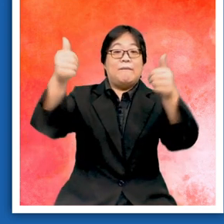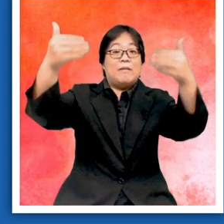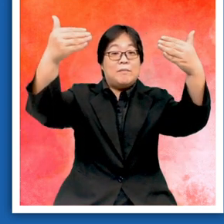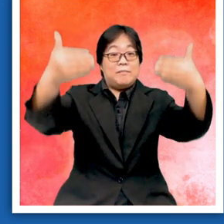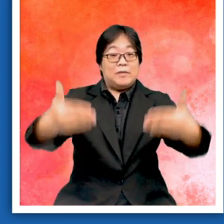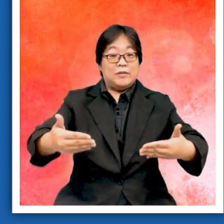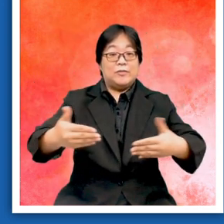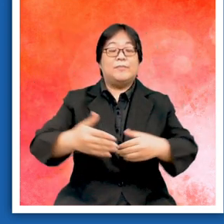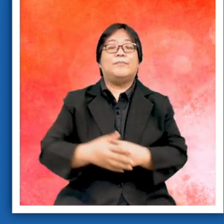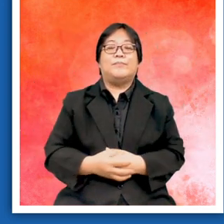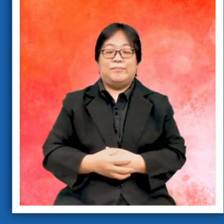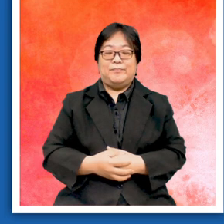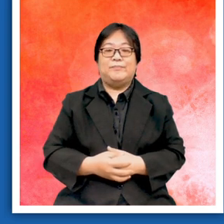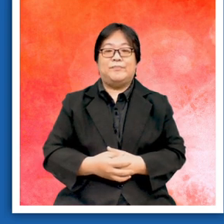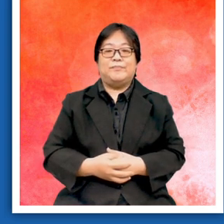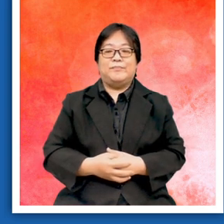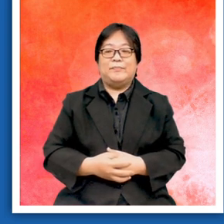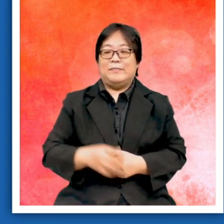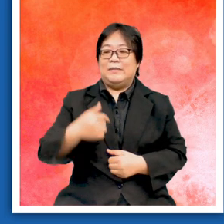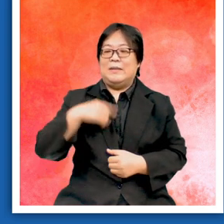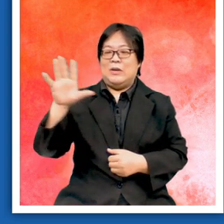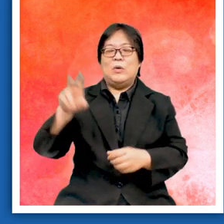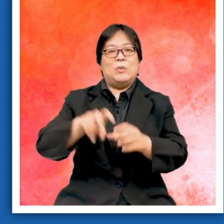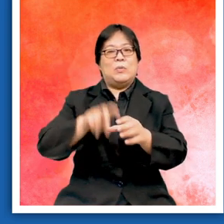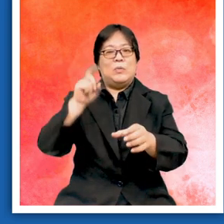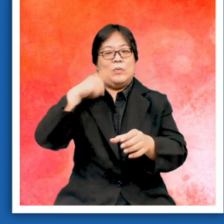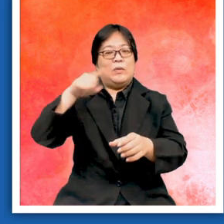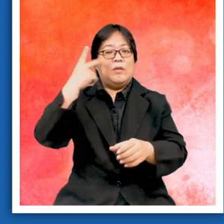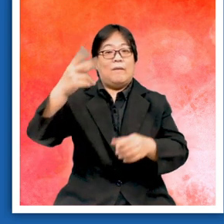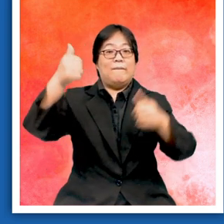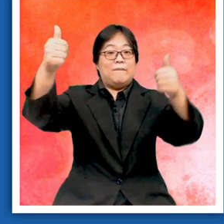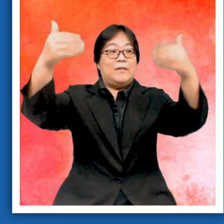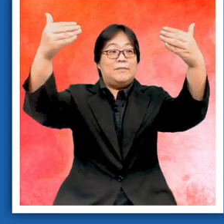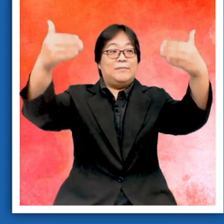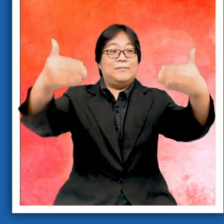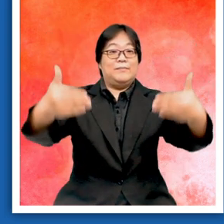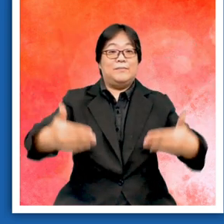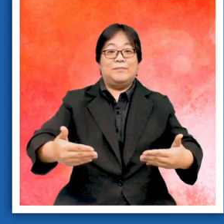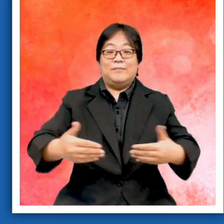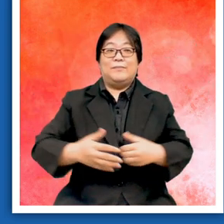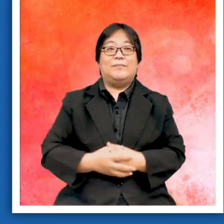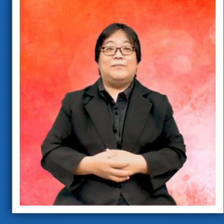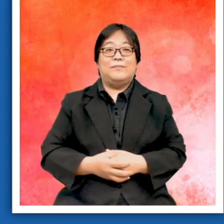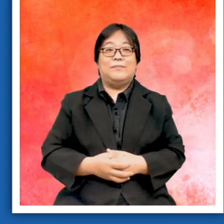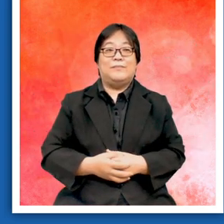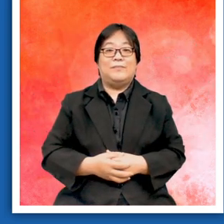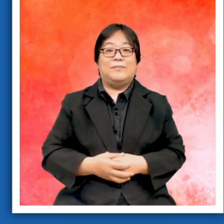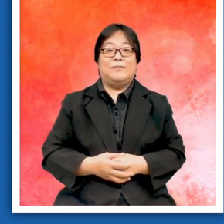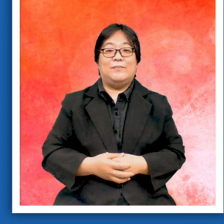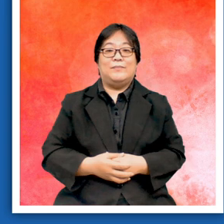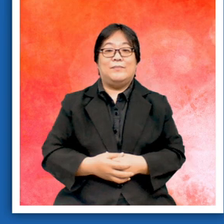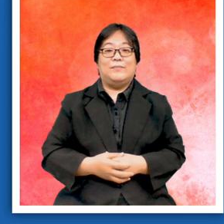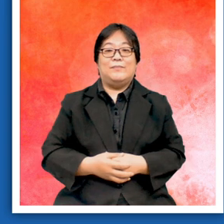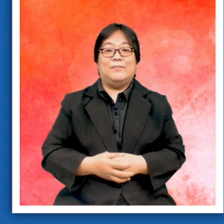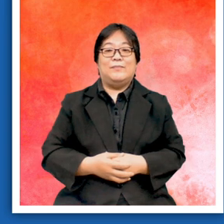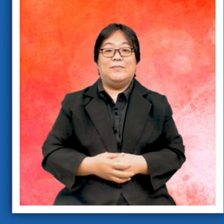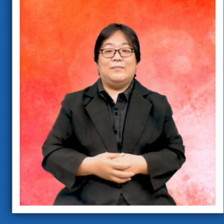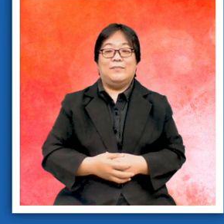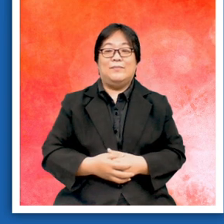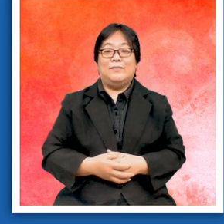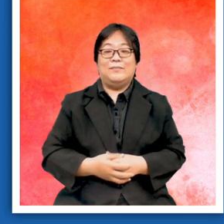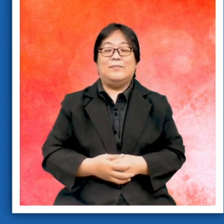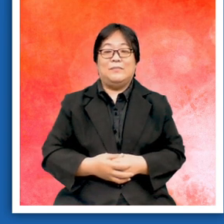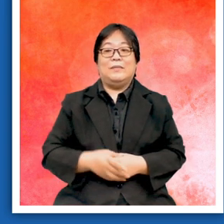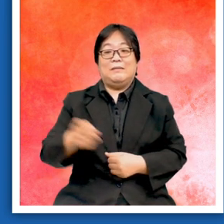go and log out so that you see the front page. So this is front page of the Spectrum exam. In this